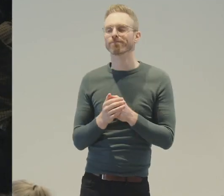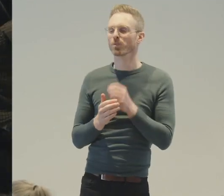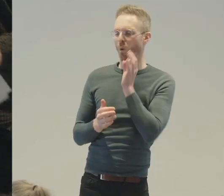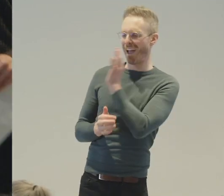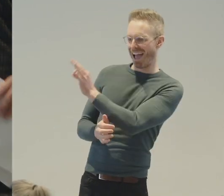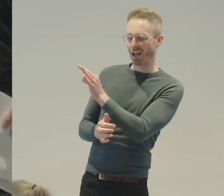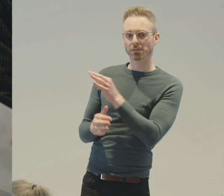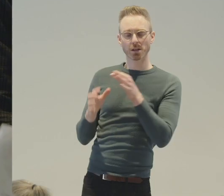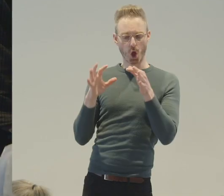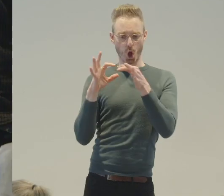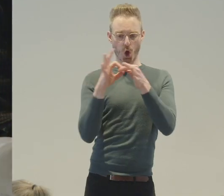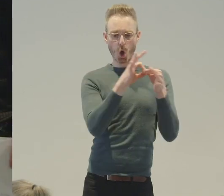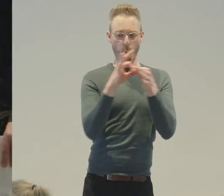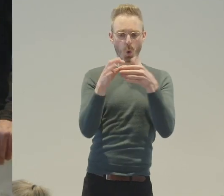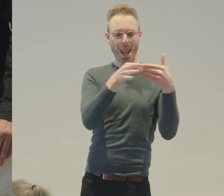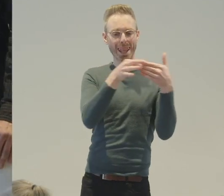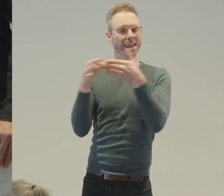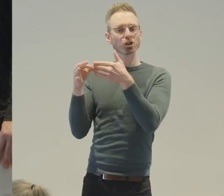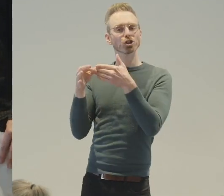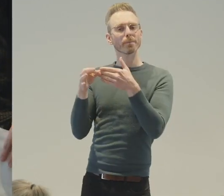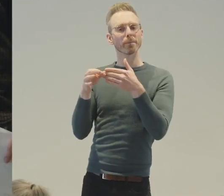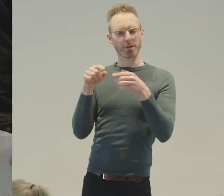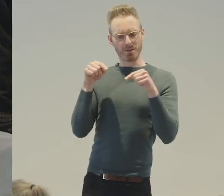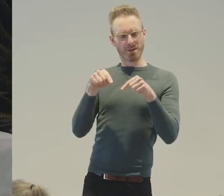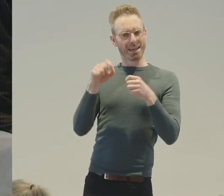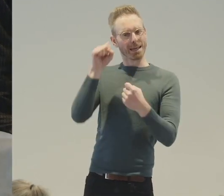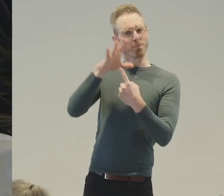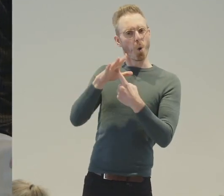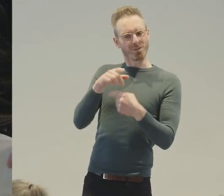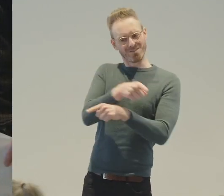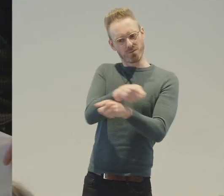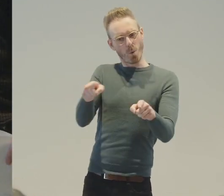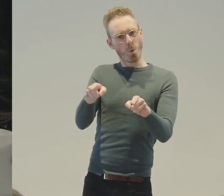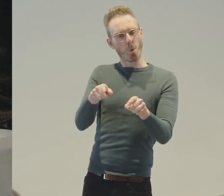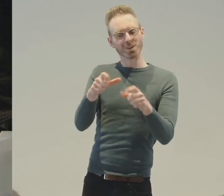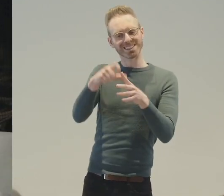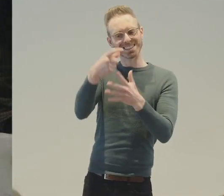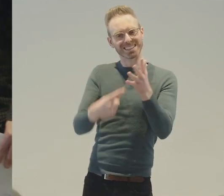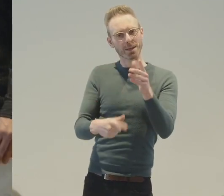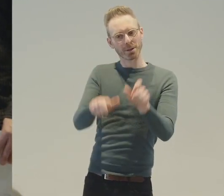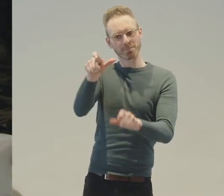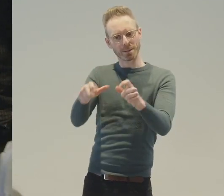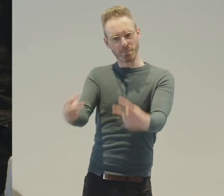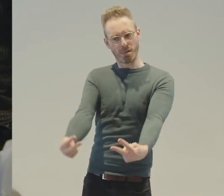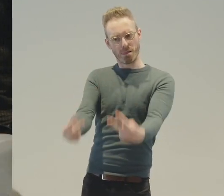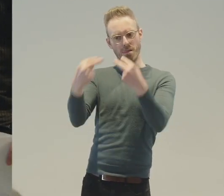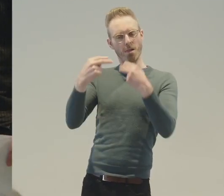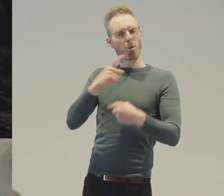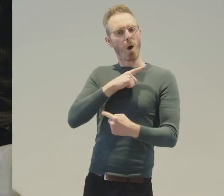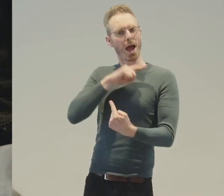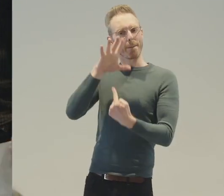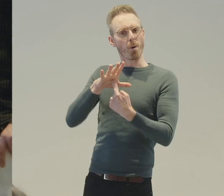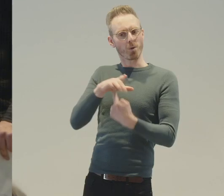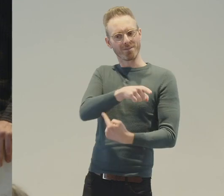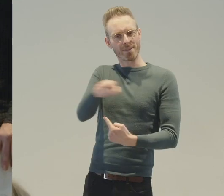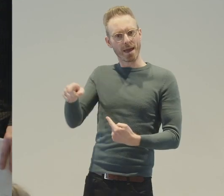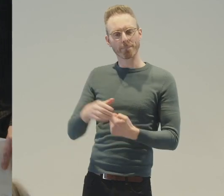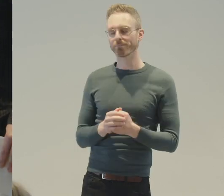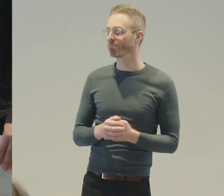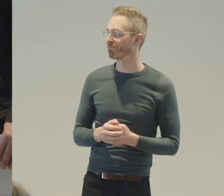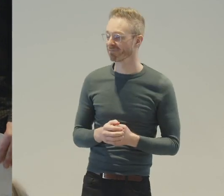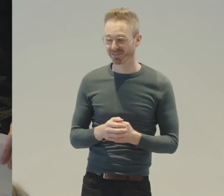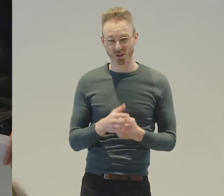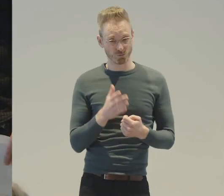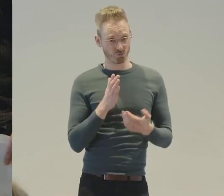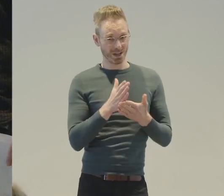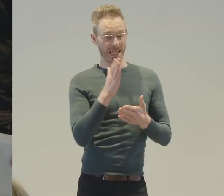think co-leadership is important for other disabled people? Well, basically, you are basically